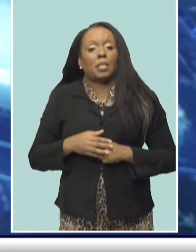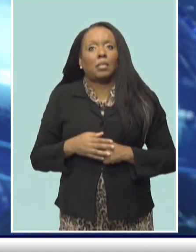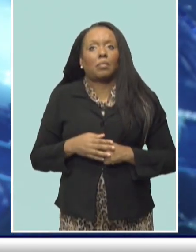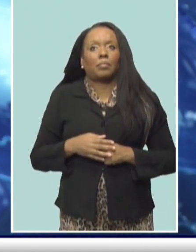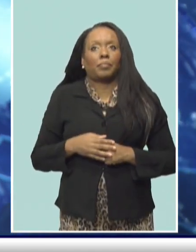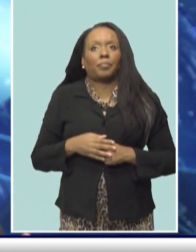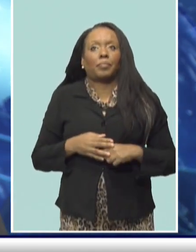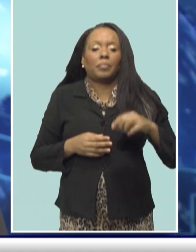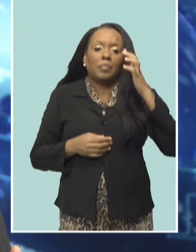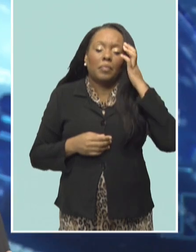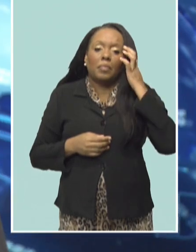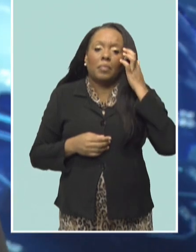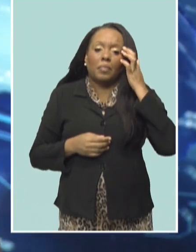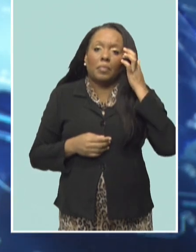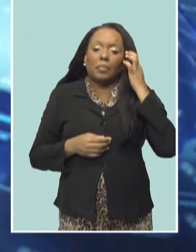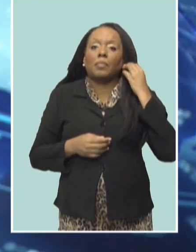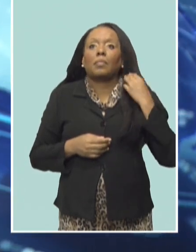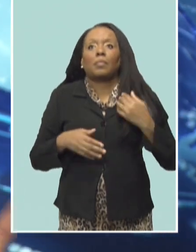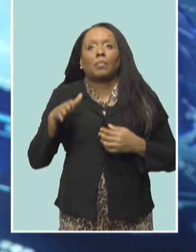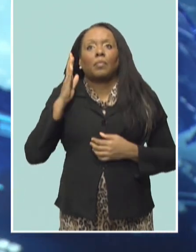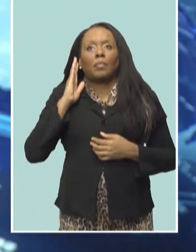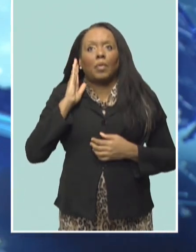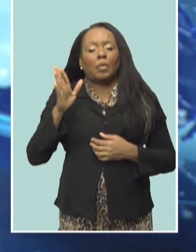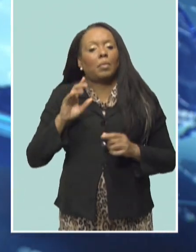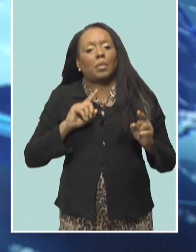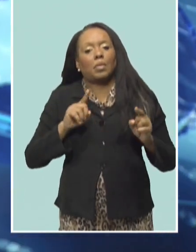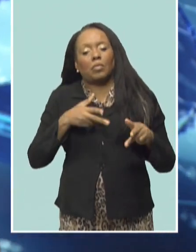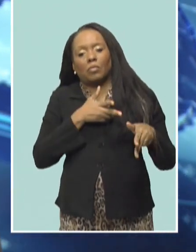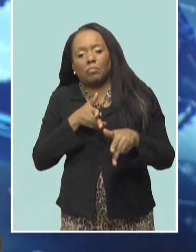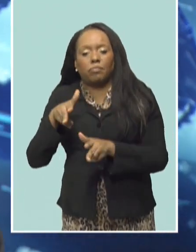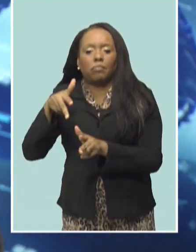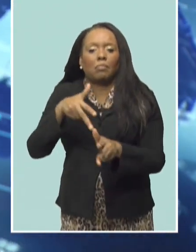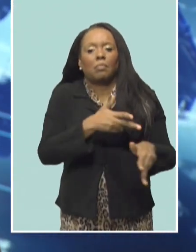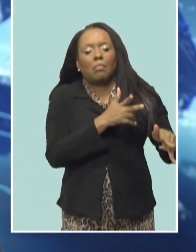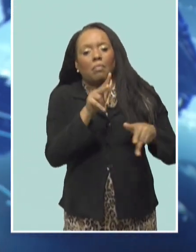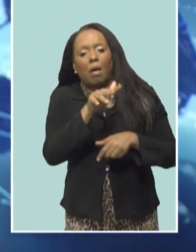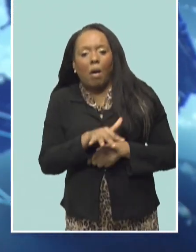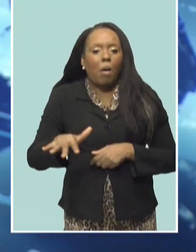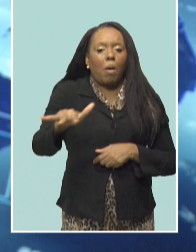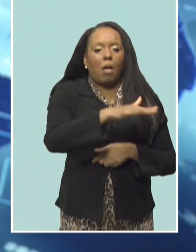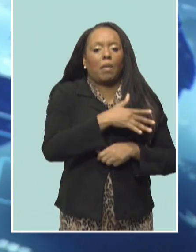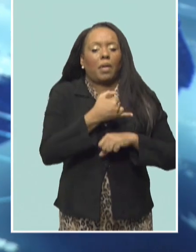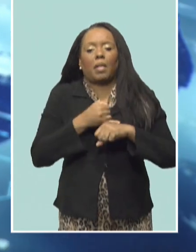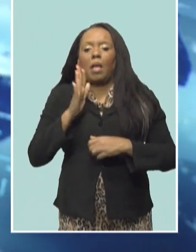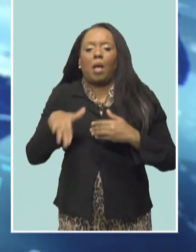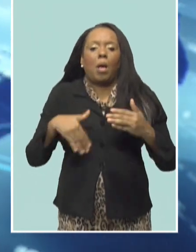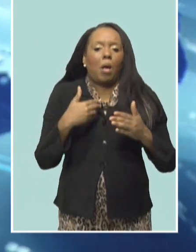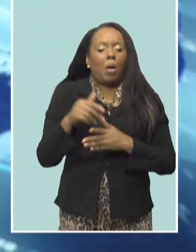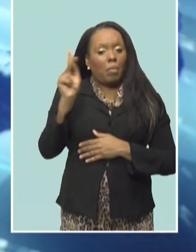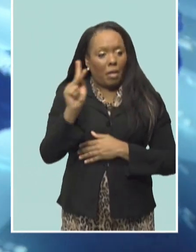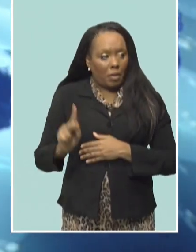just about 15 to 20 minutes, because we're going to go island-wide, and we're going to be touching every single parish.